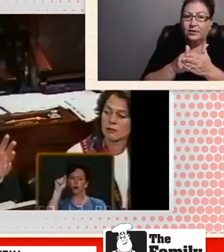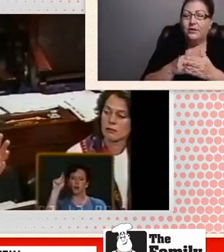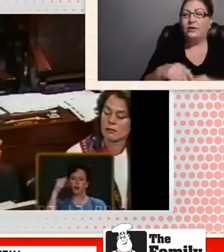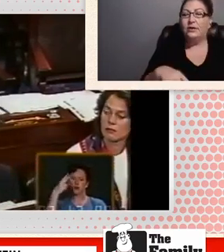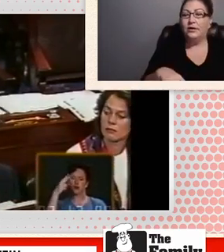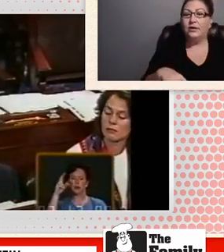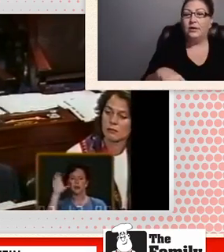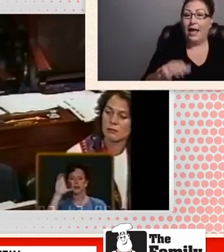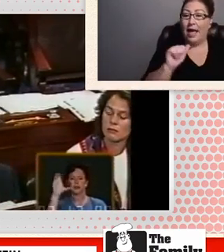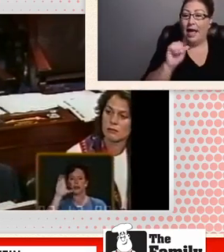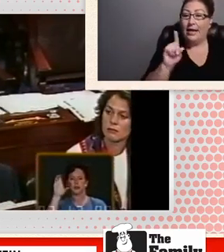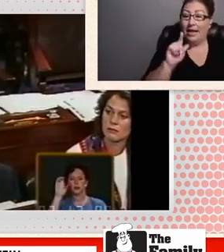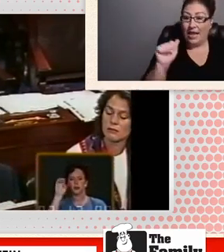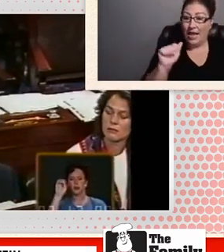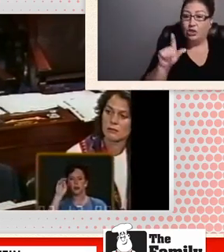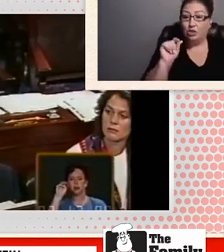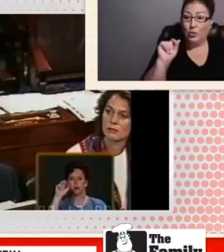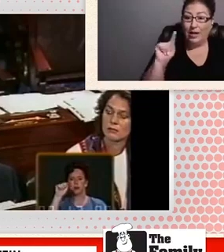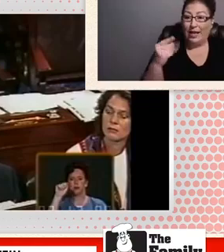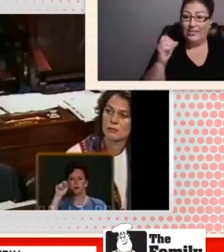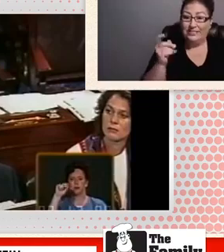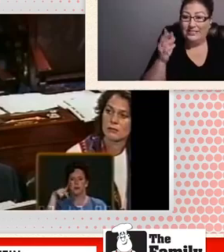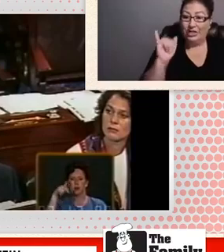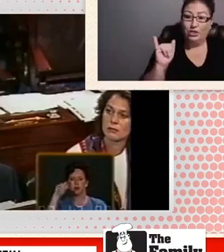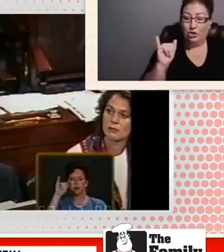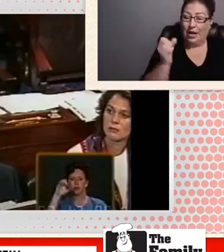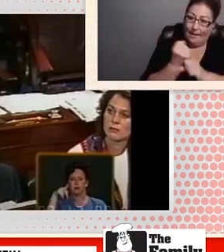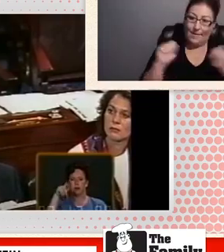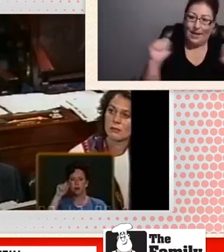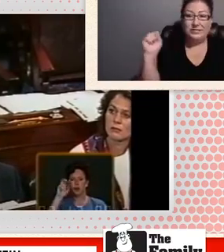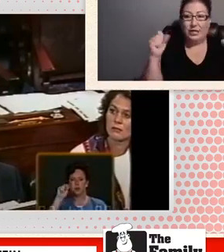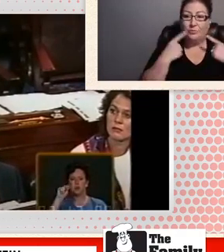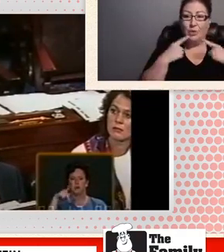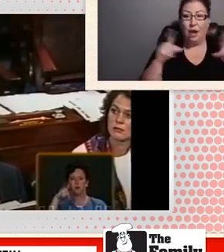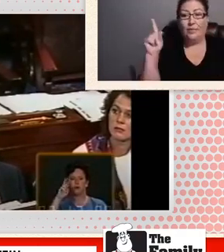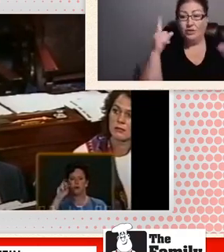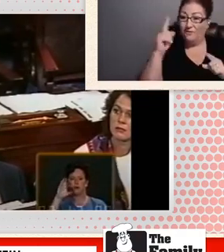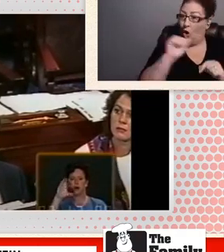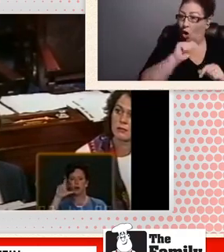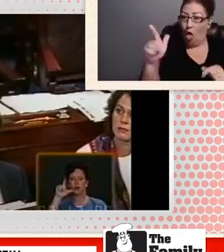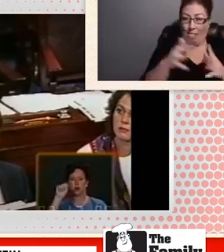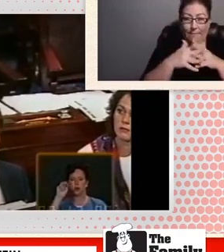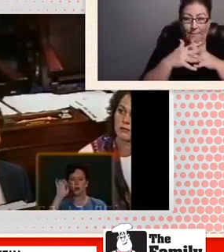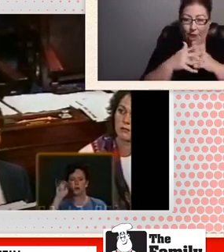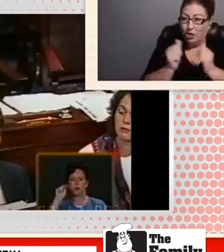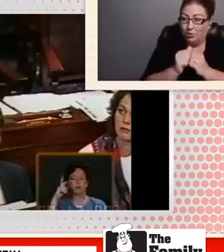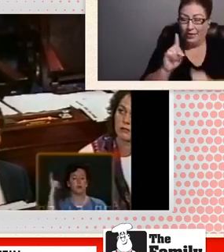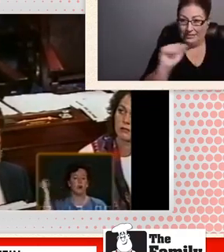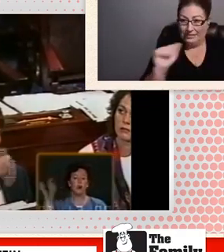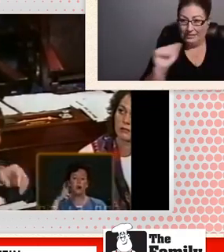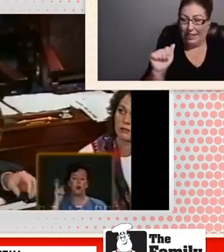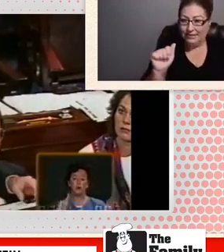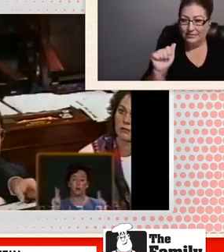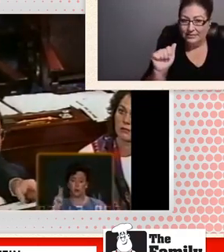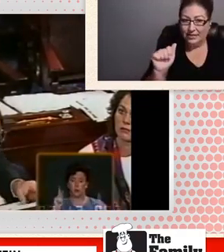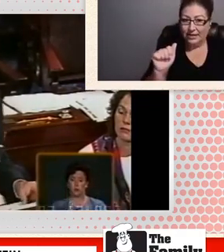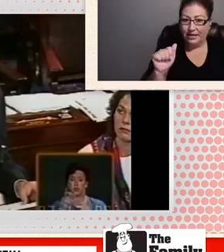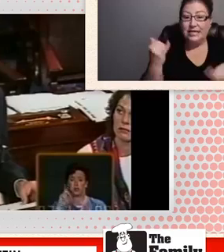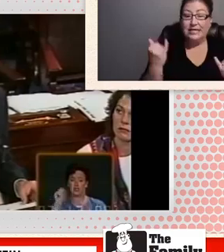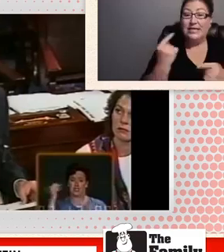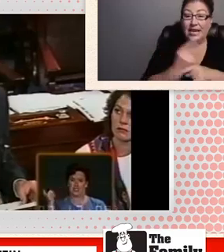Emancipation Proclamation for all Americans with disabilities. Today, the U.S.